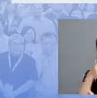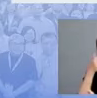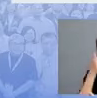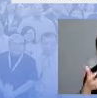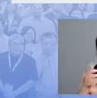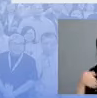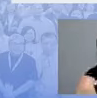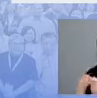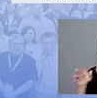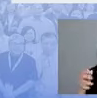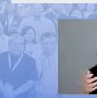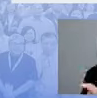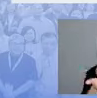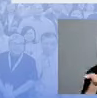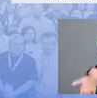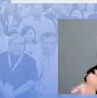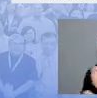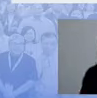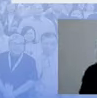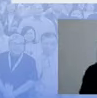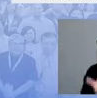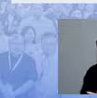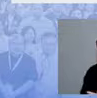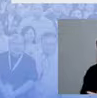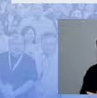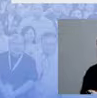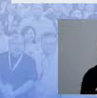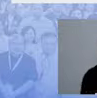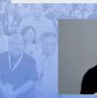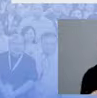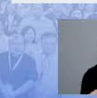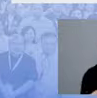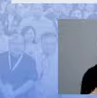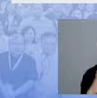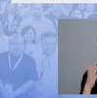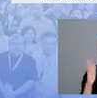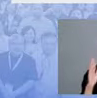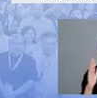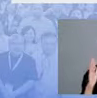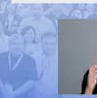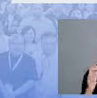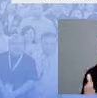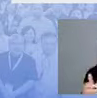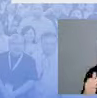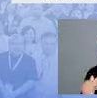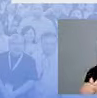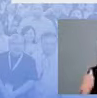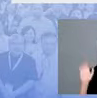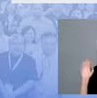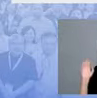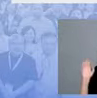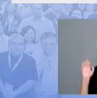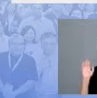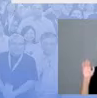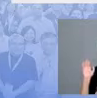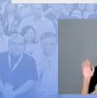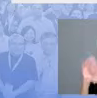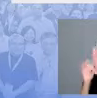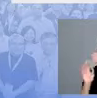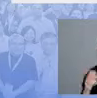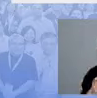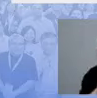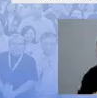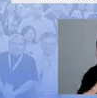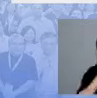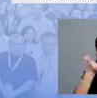them. And one day, okay, by God's grace, they are the one leading the initiative, not us. We are bringing the idea to them, we are